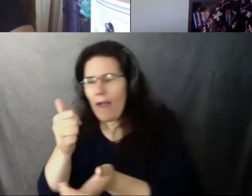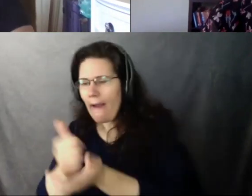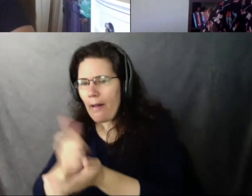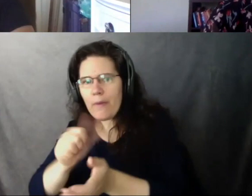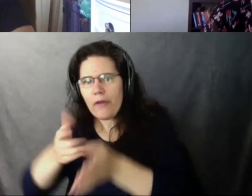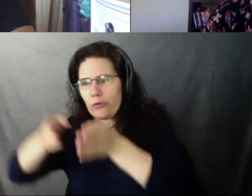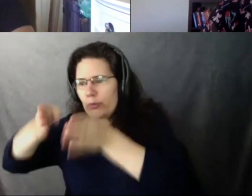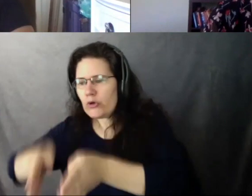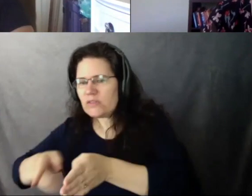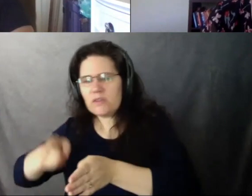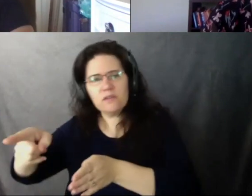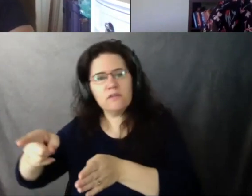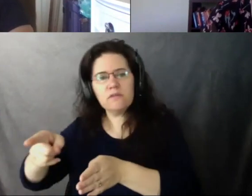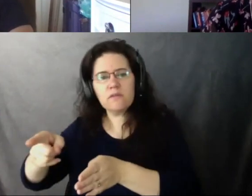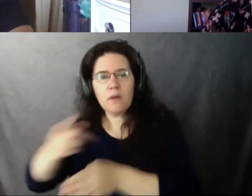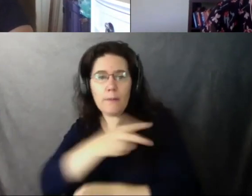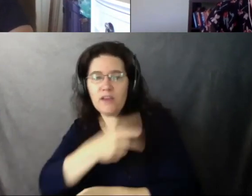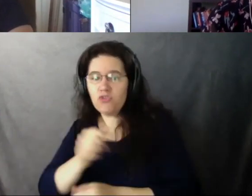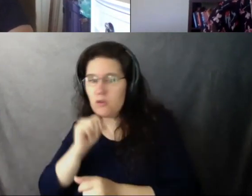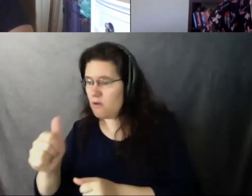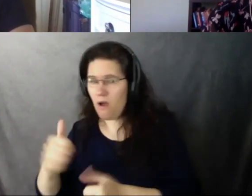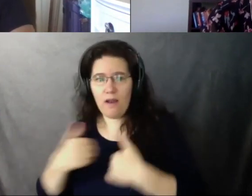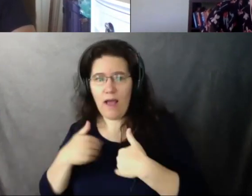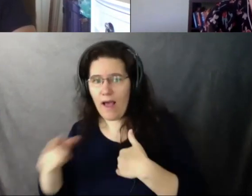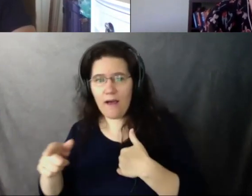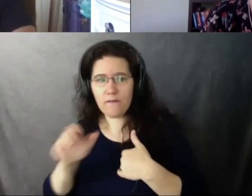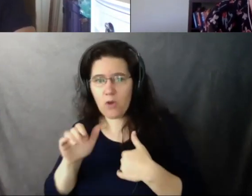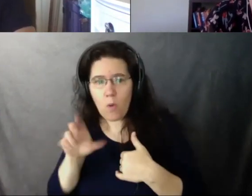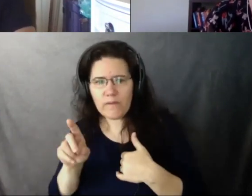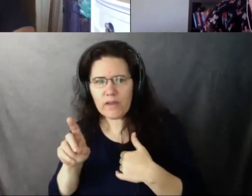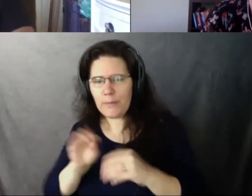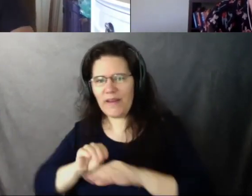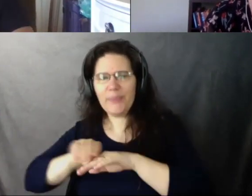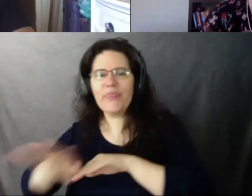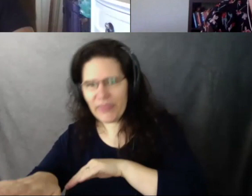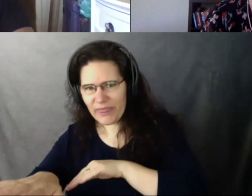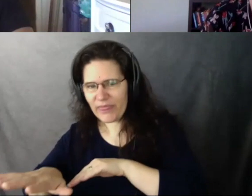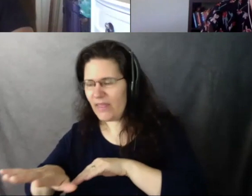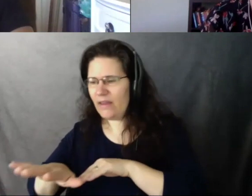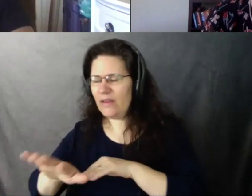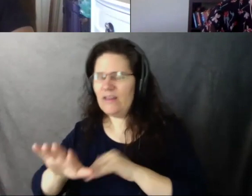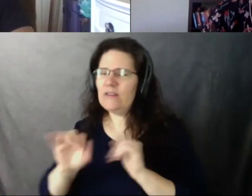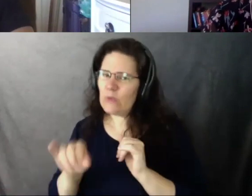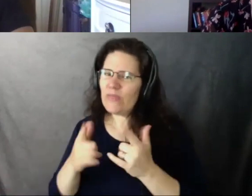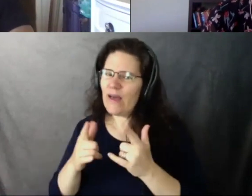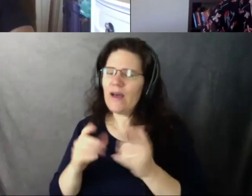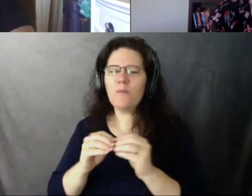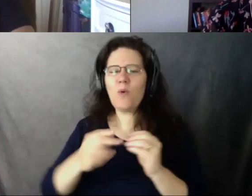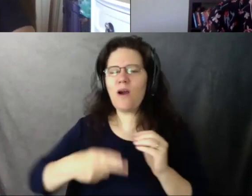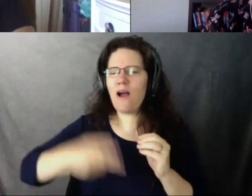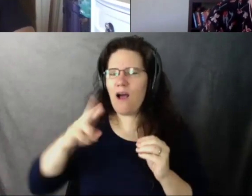spread is more likely to happen. There's also communication barriers,